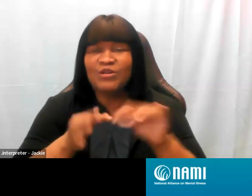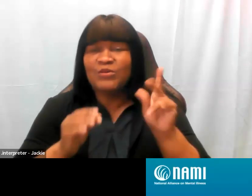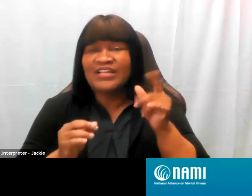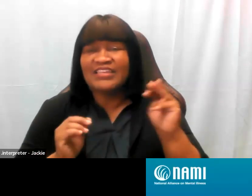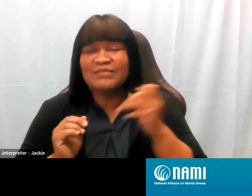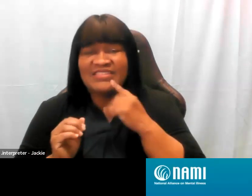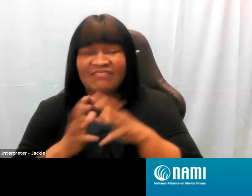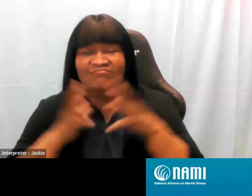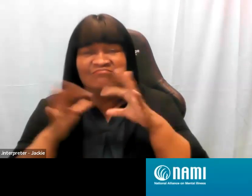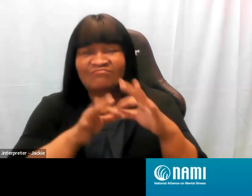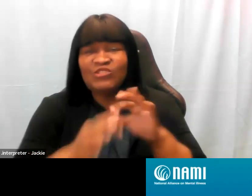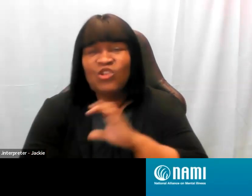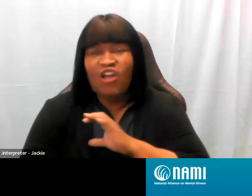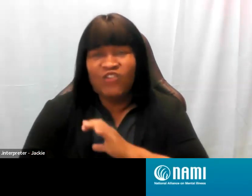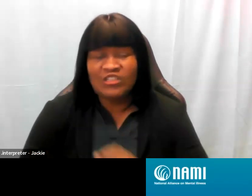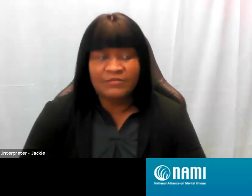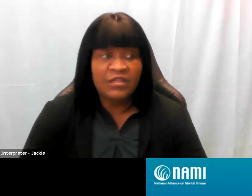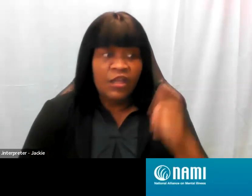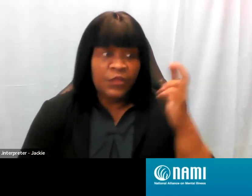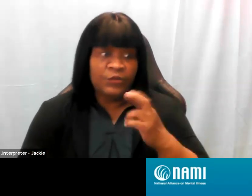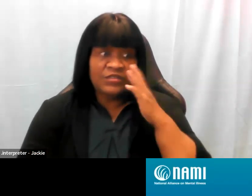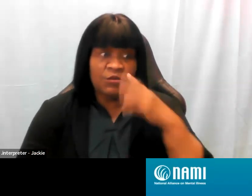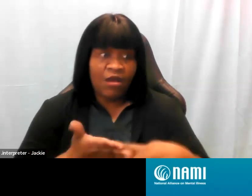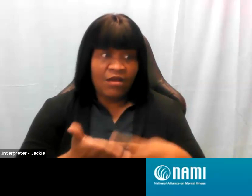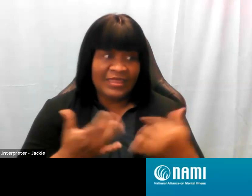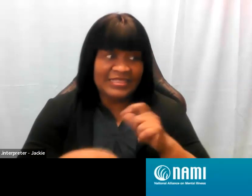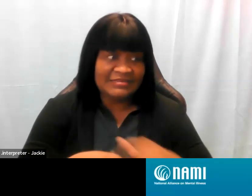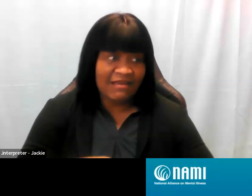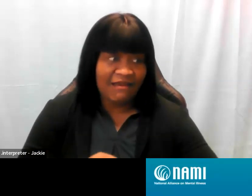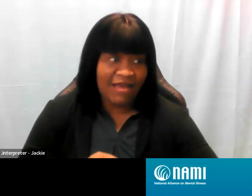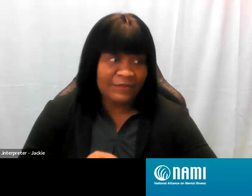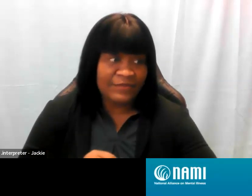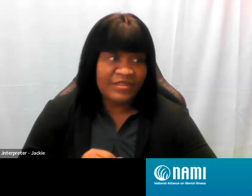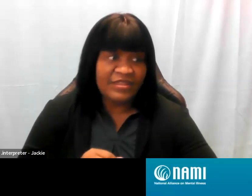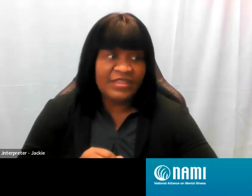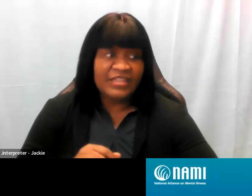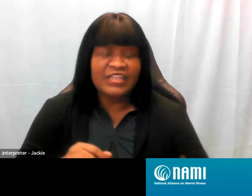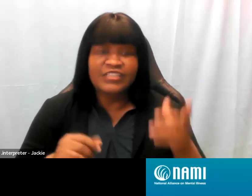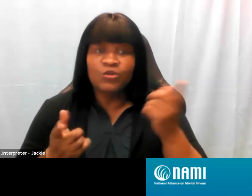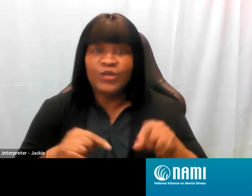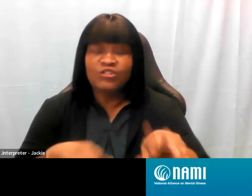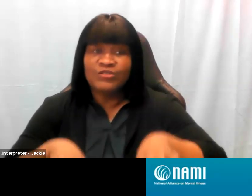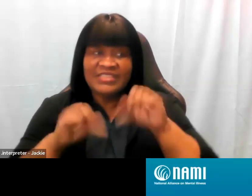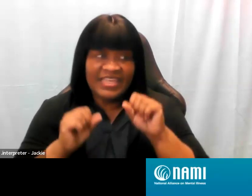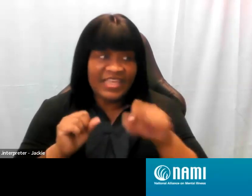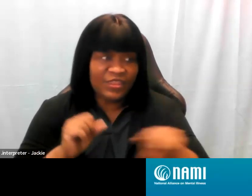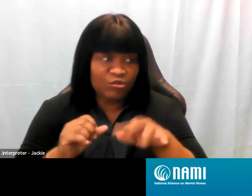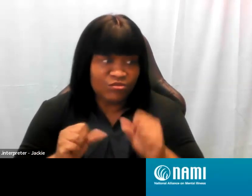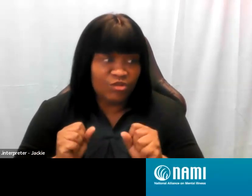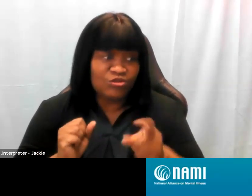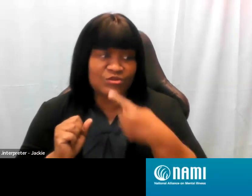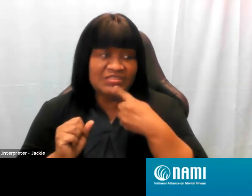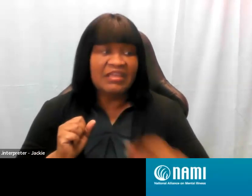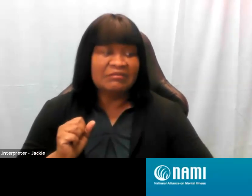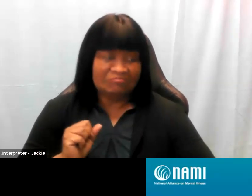of law enforcement. And the reason I brought it up a second time is because Jamie, when you were taking note, you had just primarily